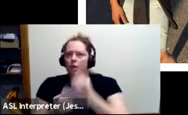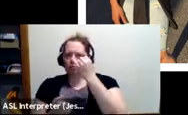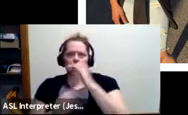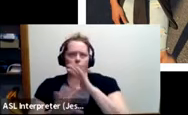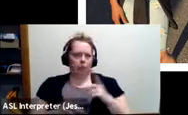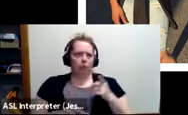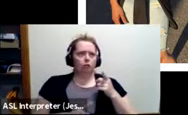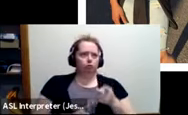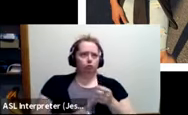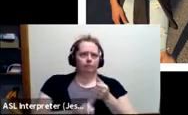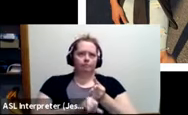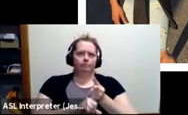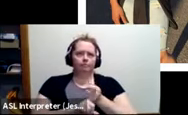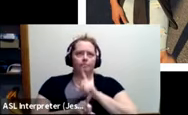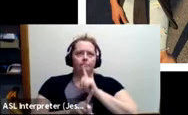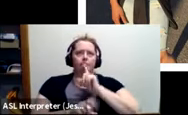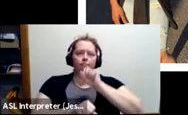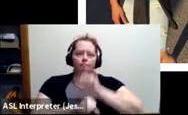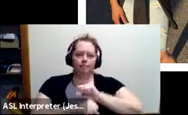we are Black trans people.